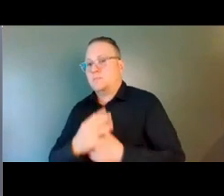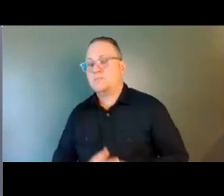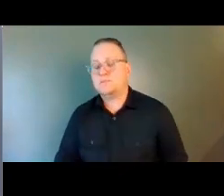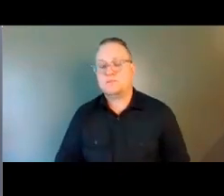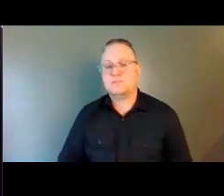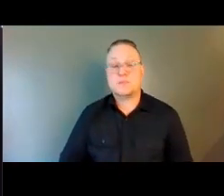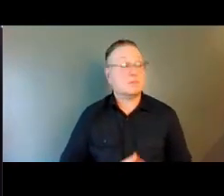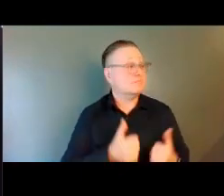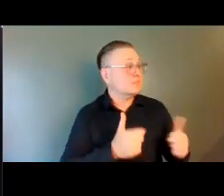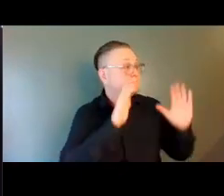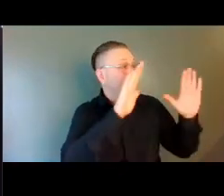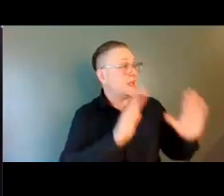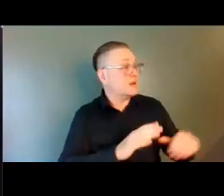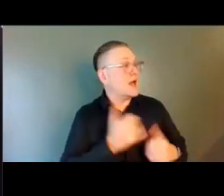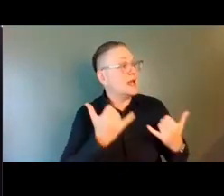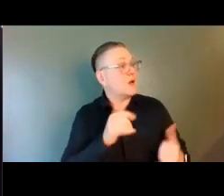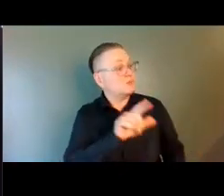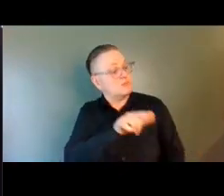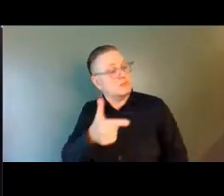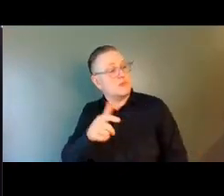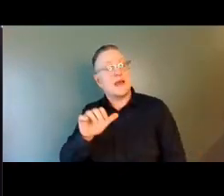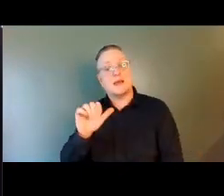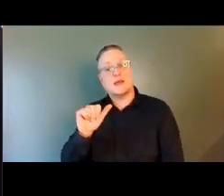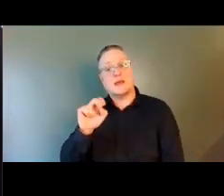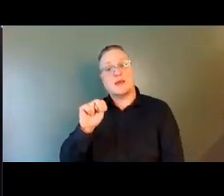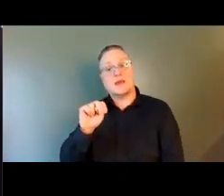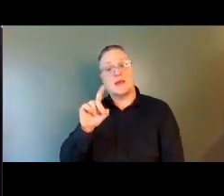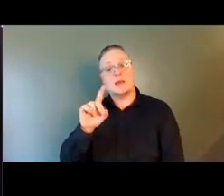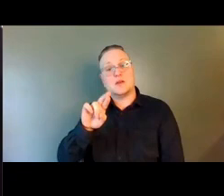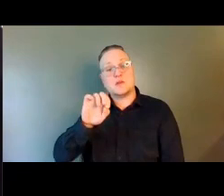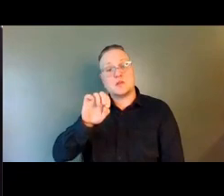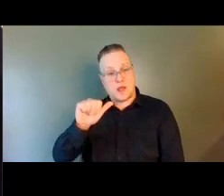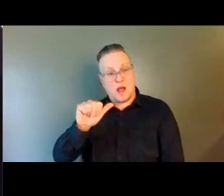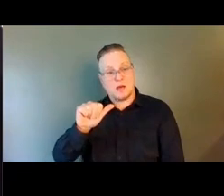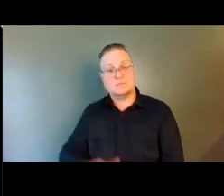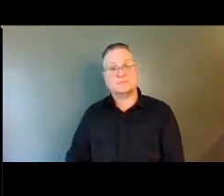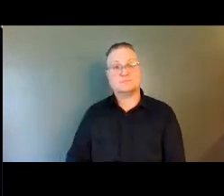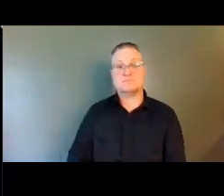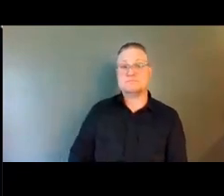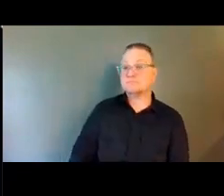Thanks, Linda. And I'm going to have Andrea answer here, if she would.